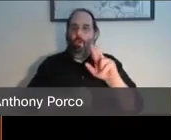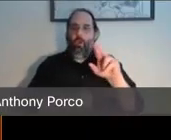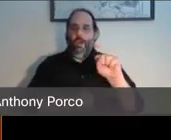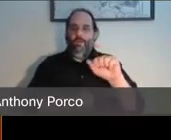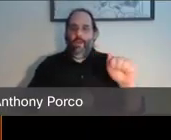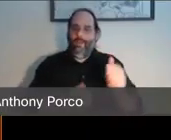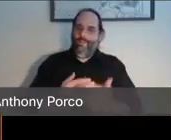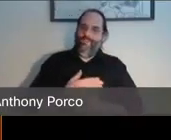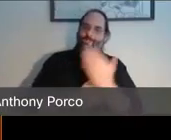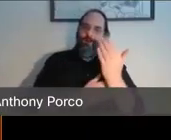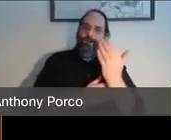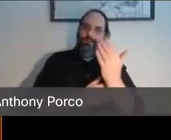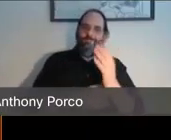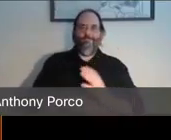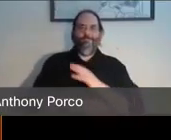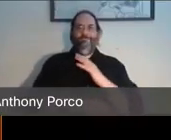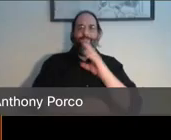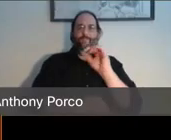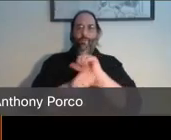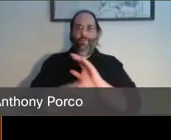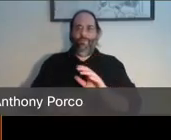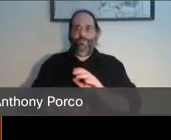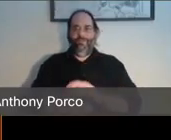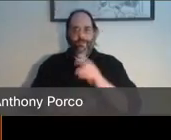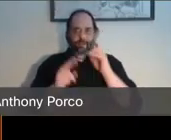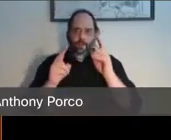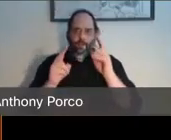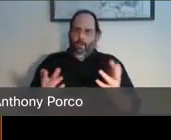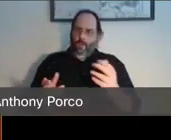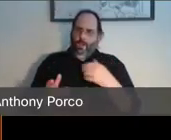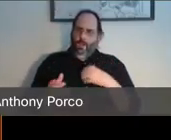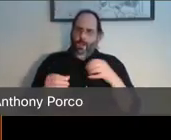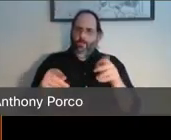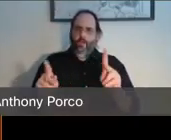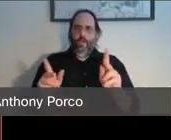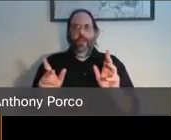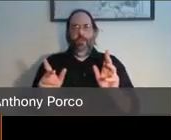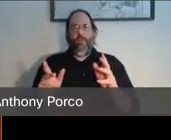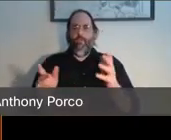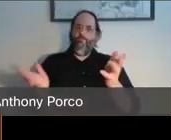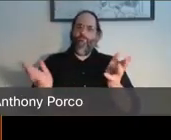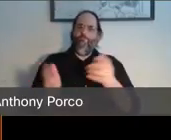Good morning, esteemed colleagues. We're honored to have this opportunity to speak with you today.